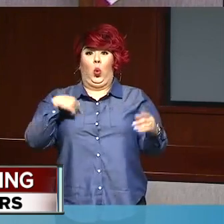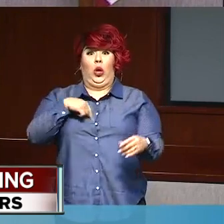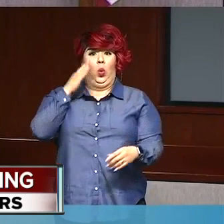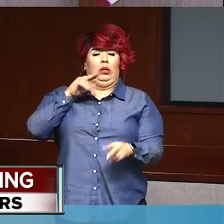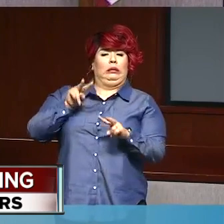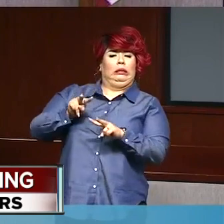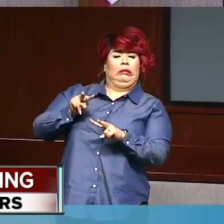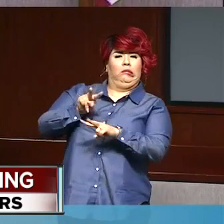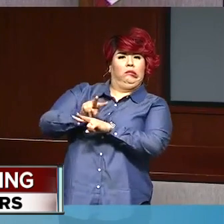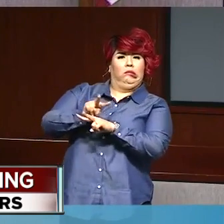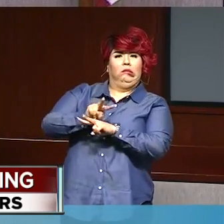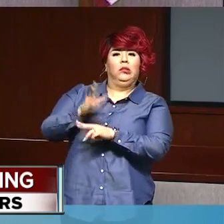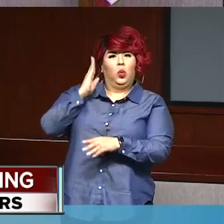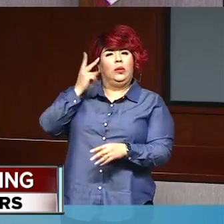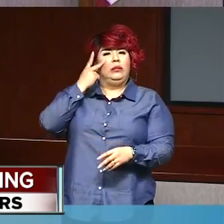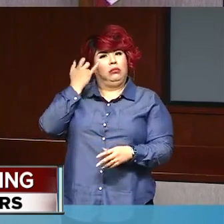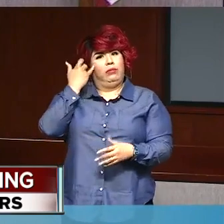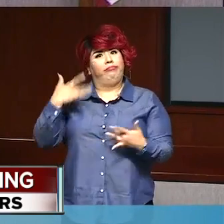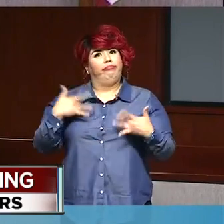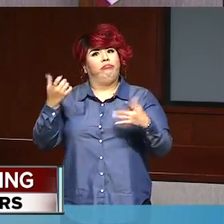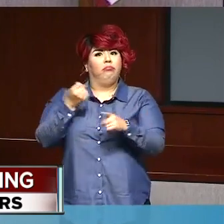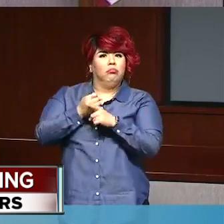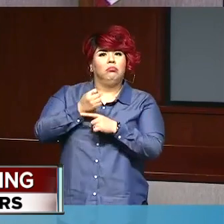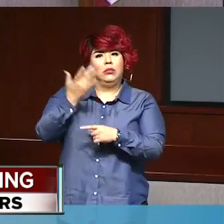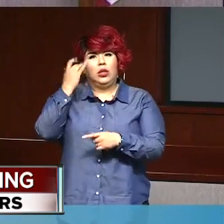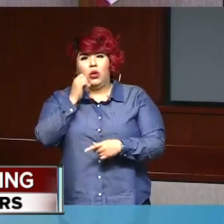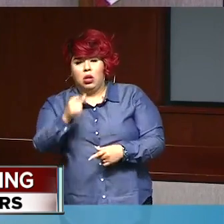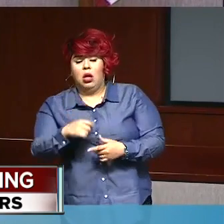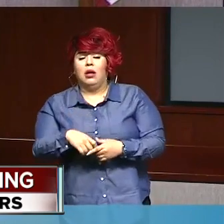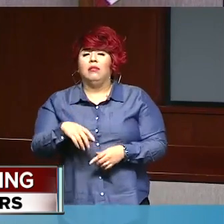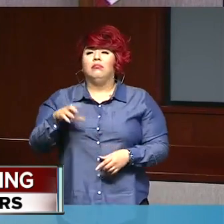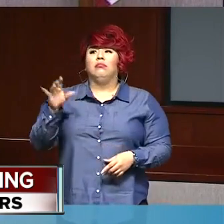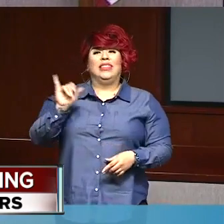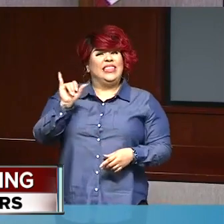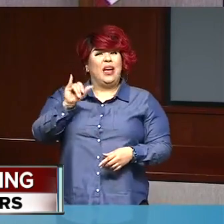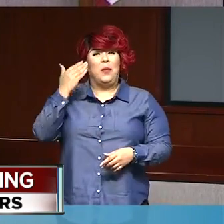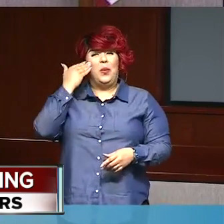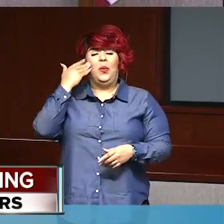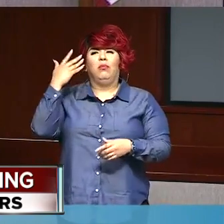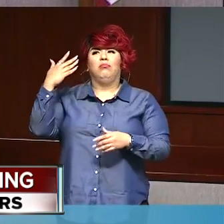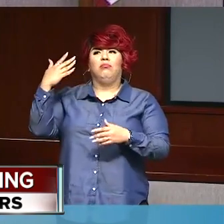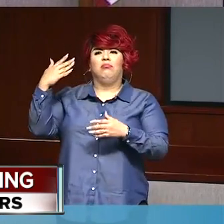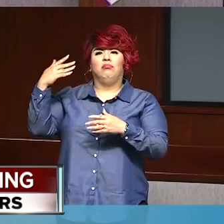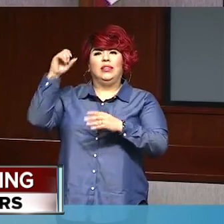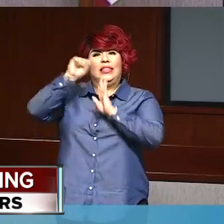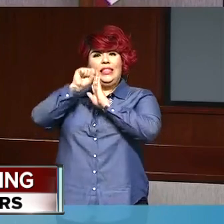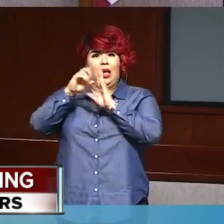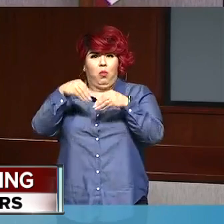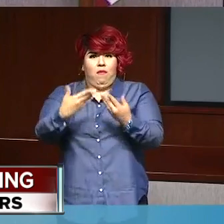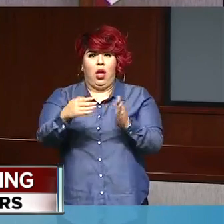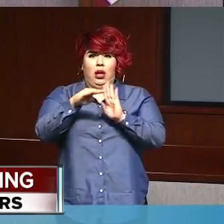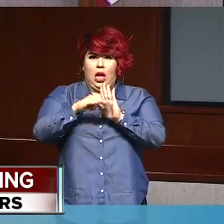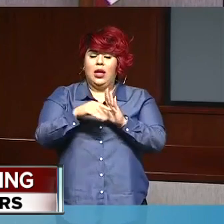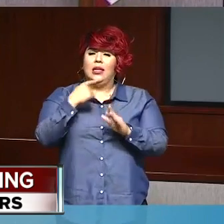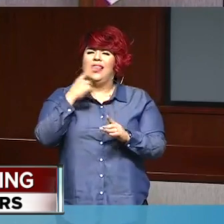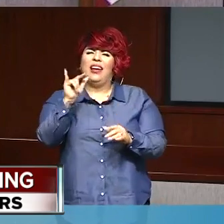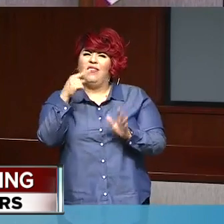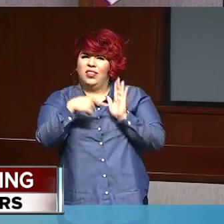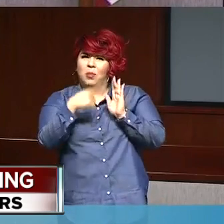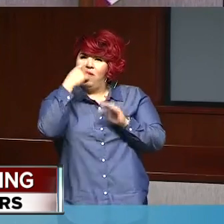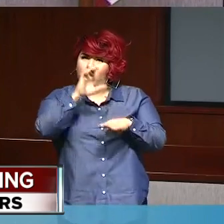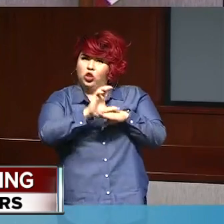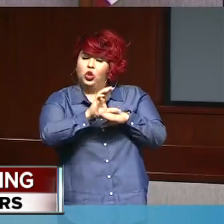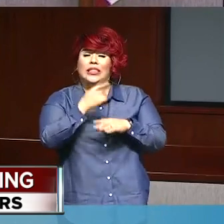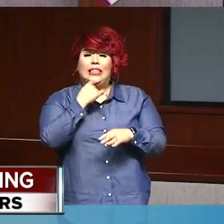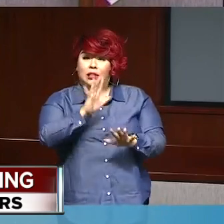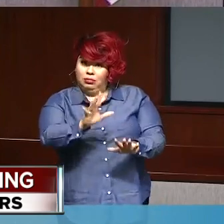that. As you've noticed, some of the guidance documents, even the church guidance documents, indicates that there's a 3-week